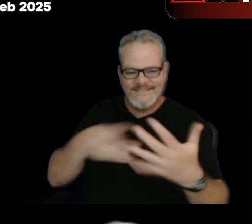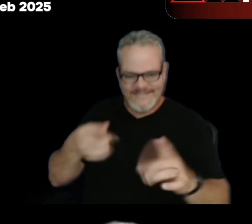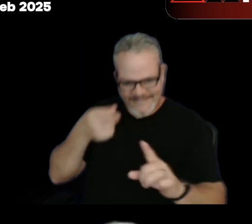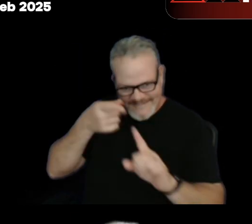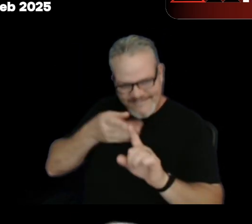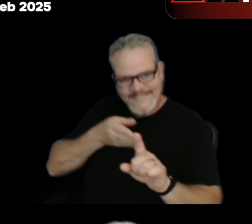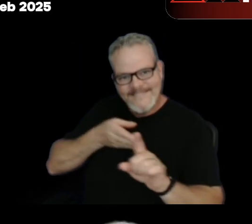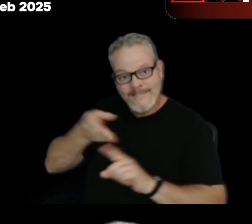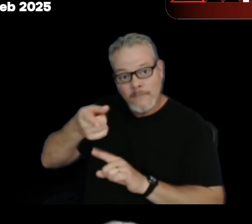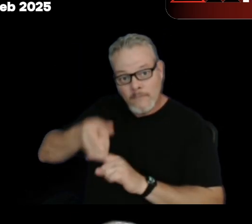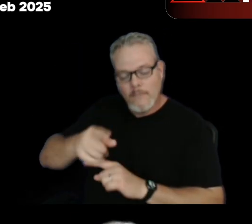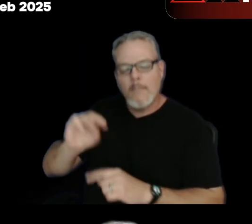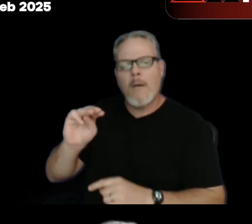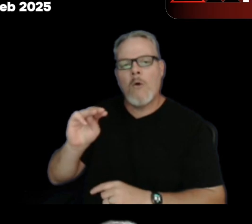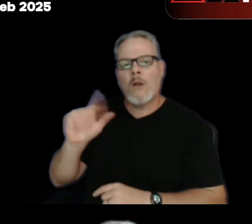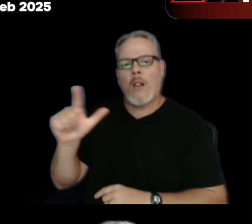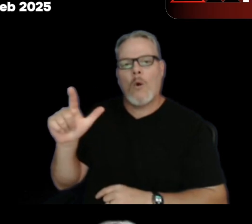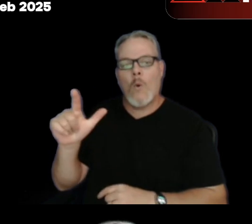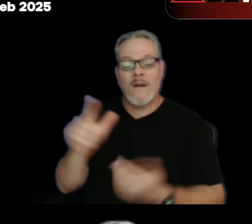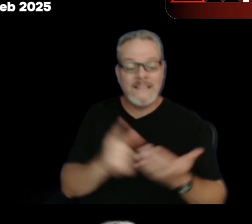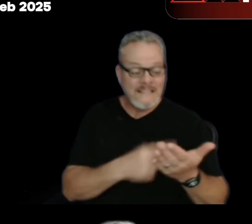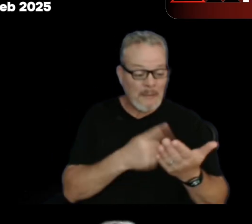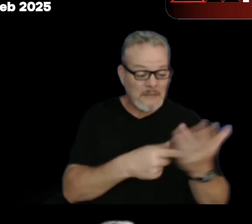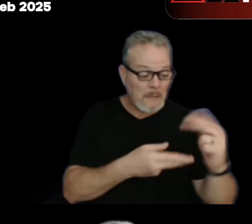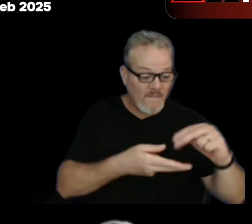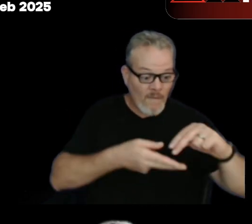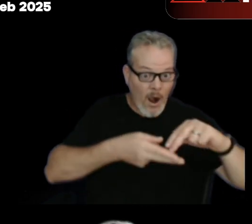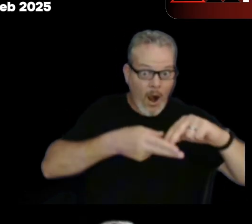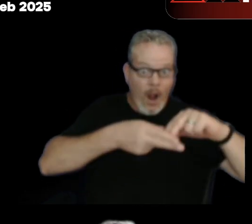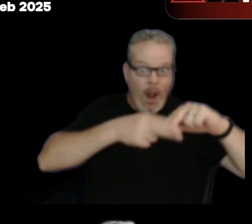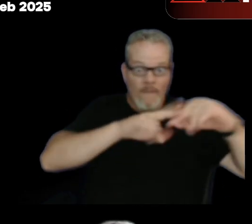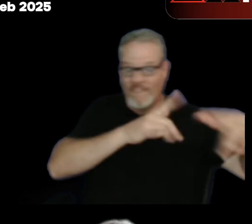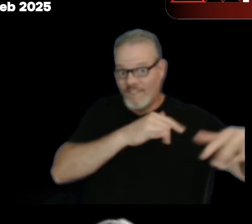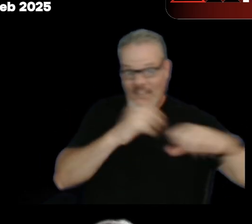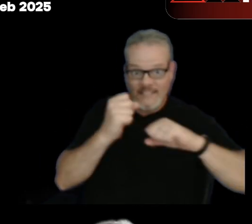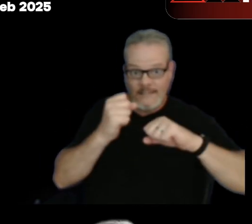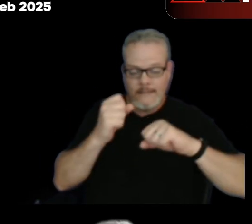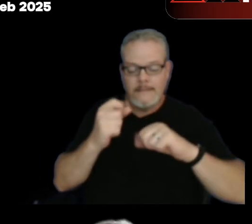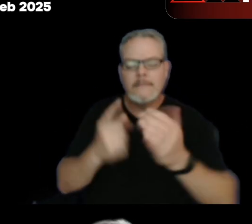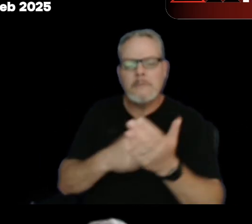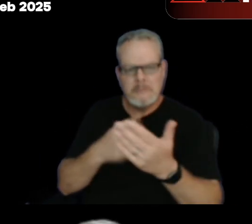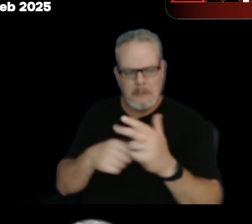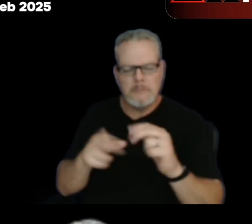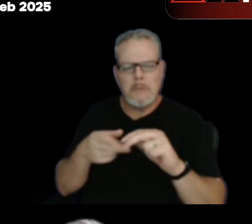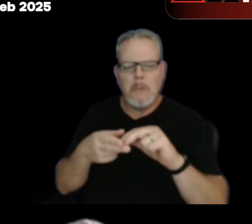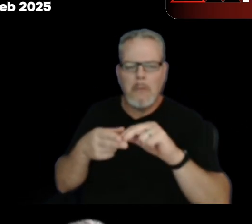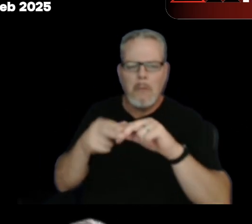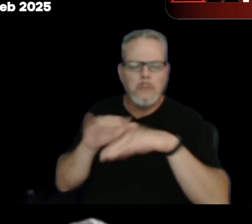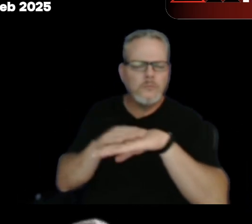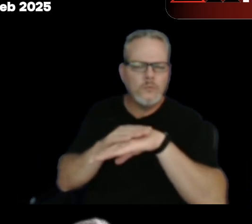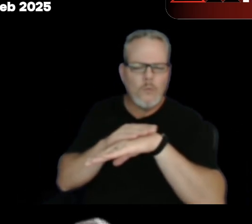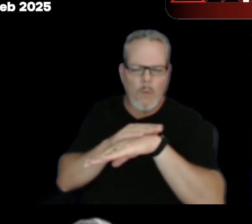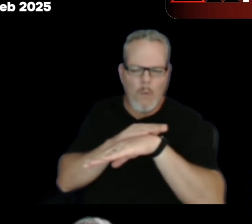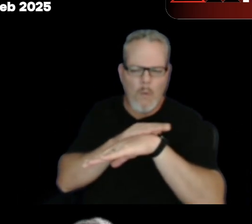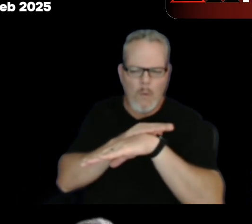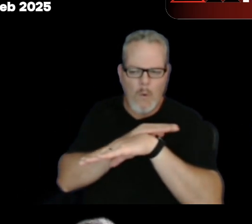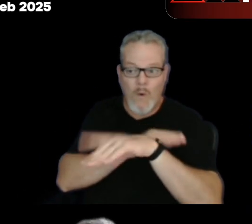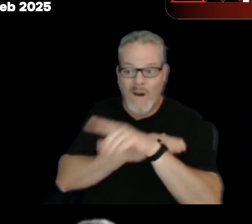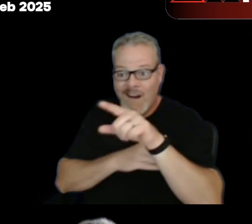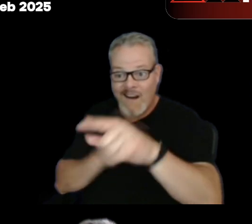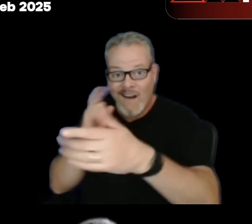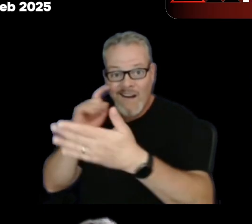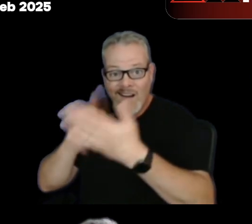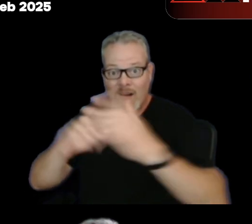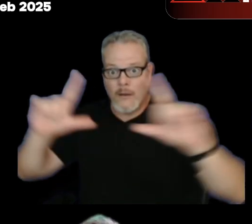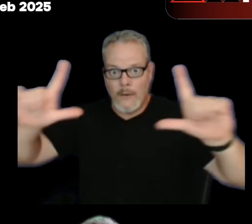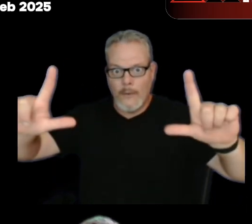slower, sometimes a little faster, with some noise in there, but overall it has been rising. If anything, we can zoom into this right-hand part of the graph here